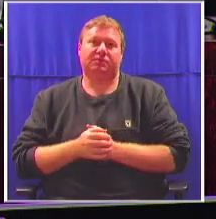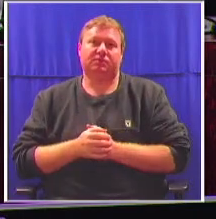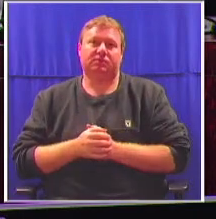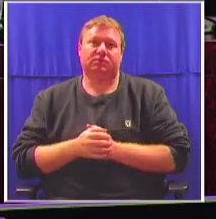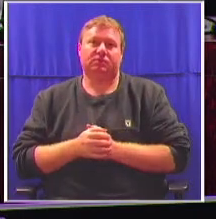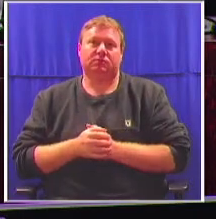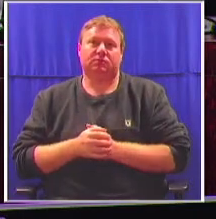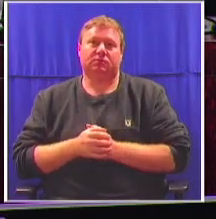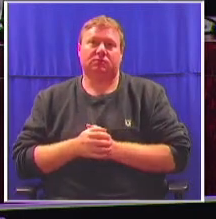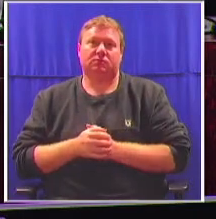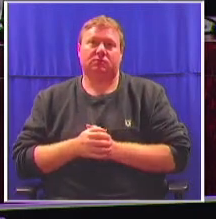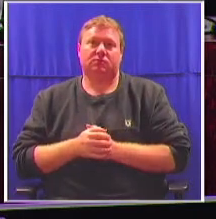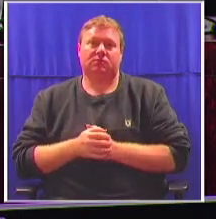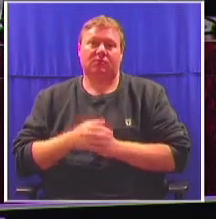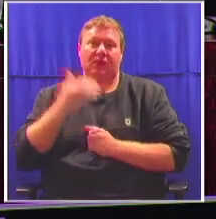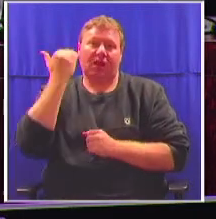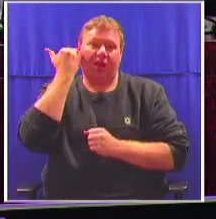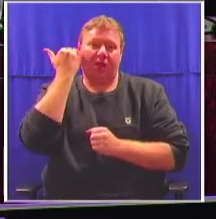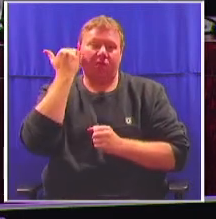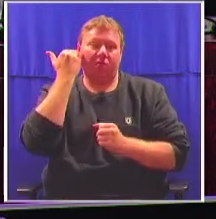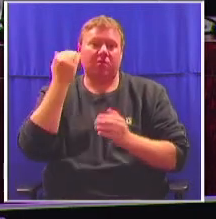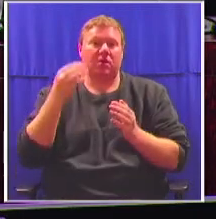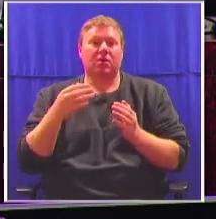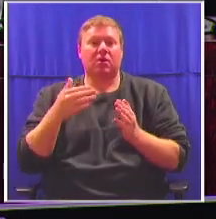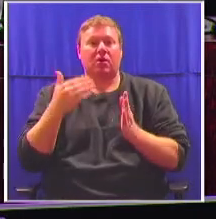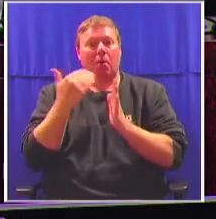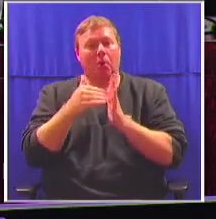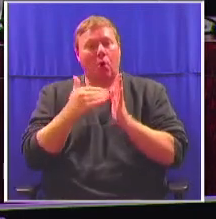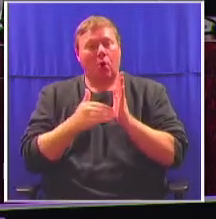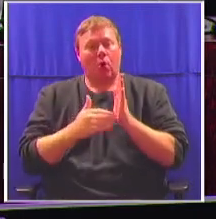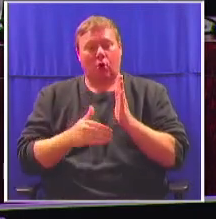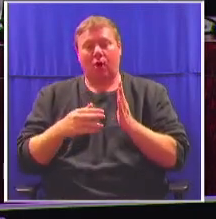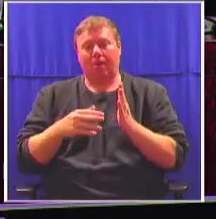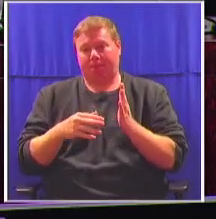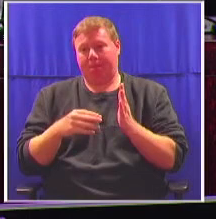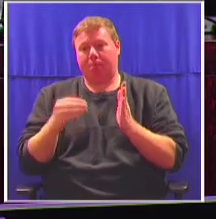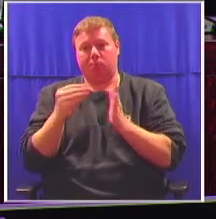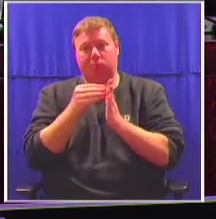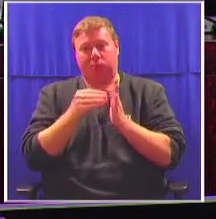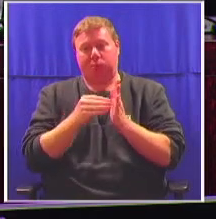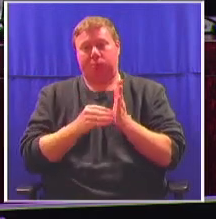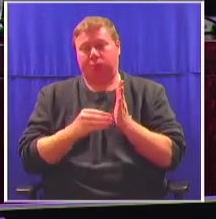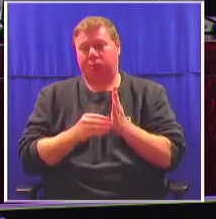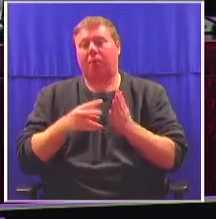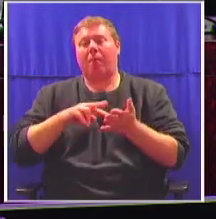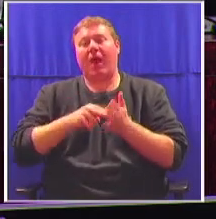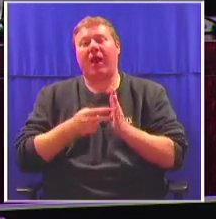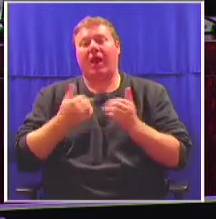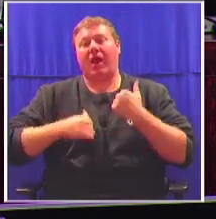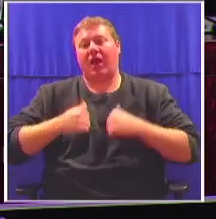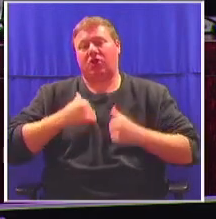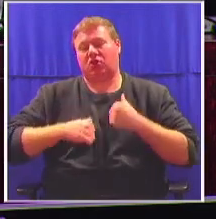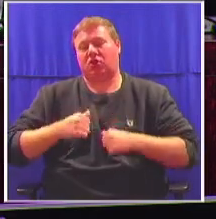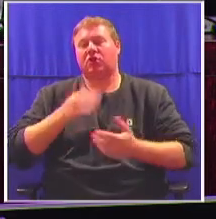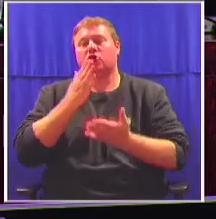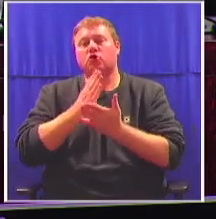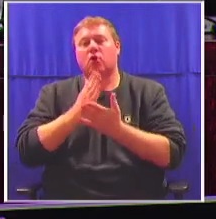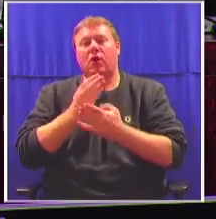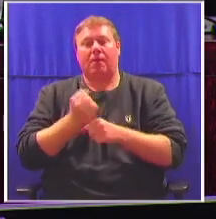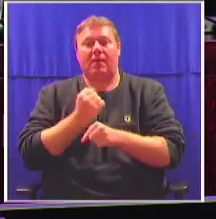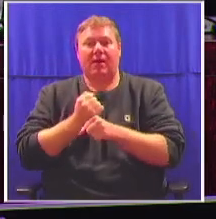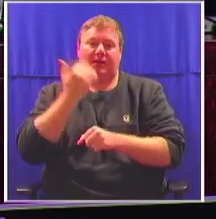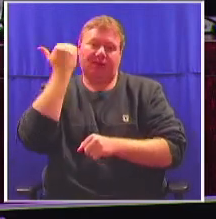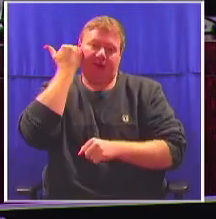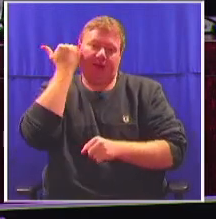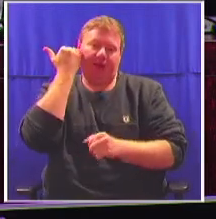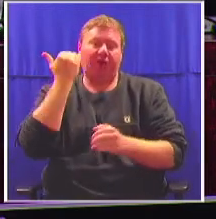Implementing government's program of action rests on having a capable developmental state.